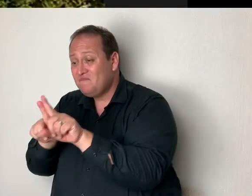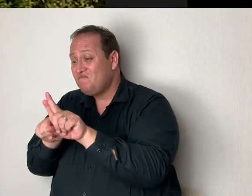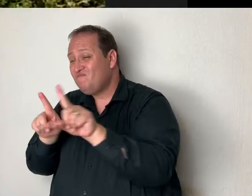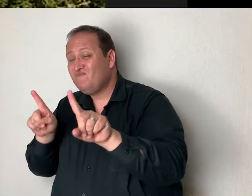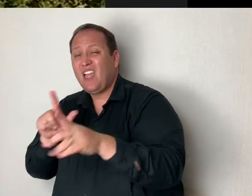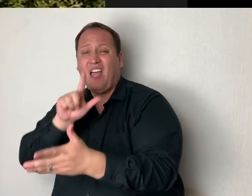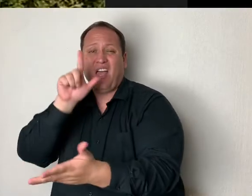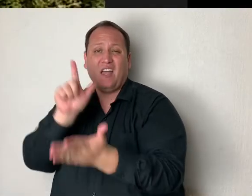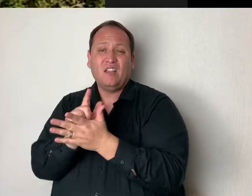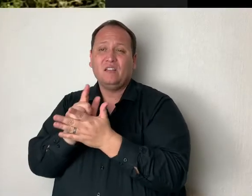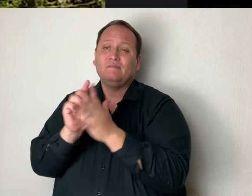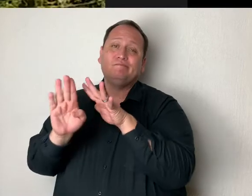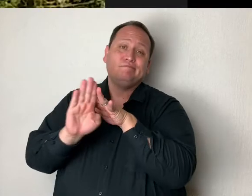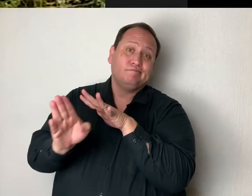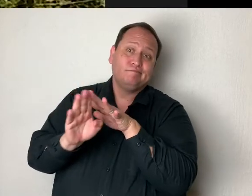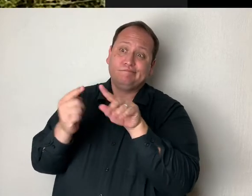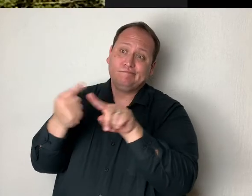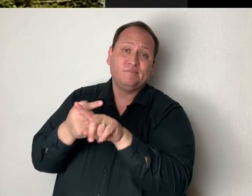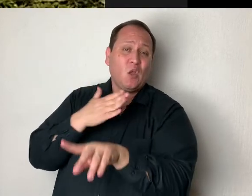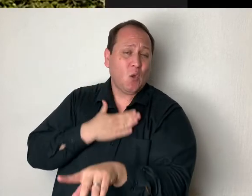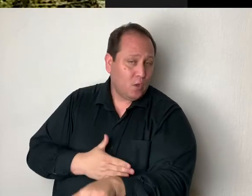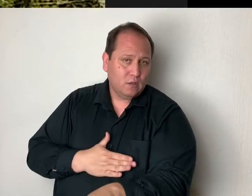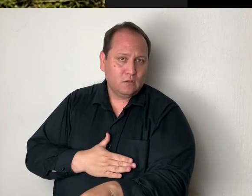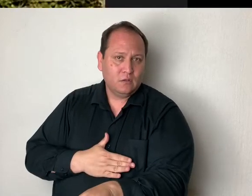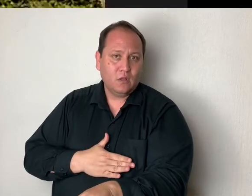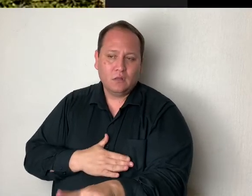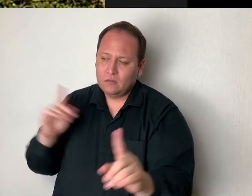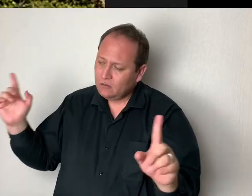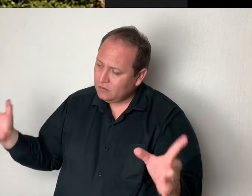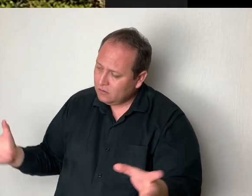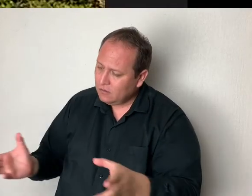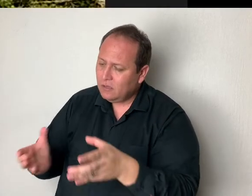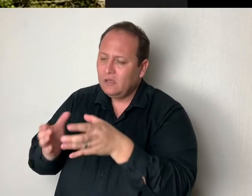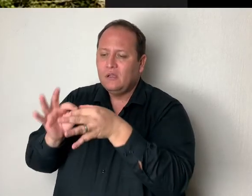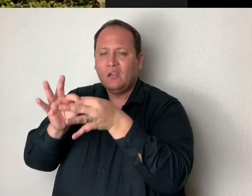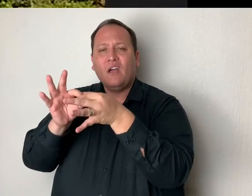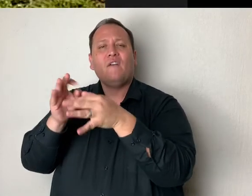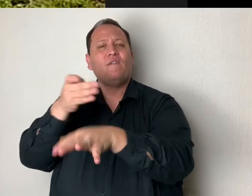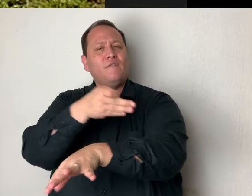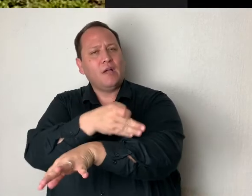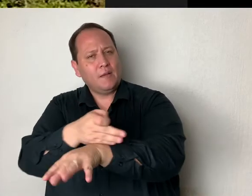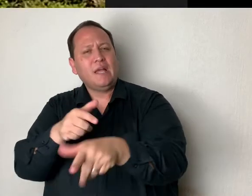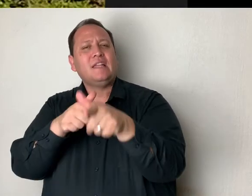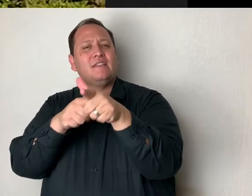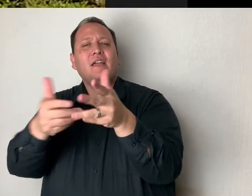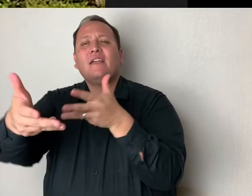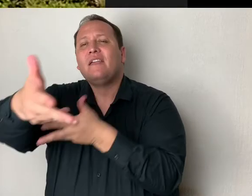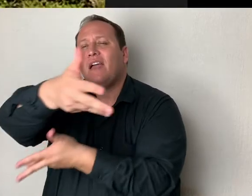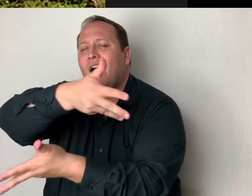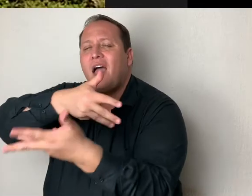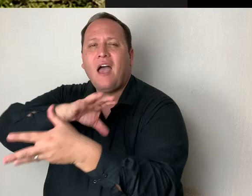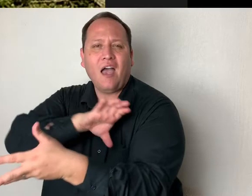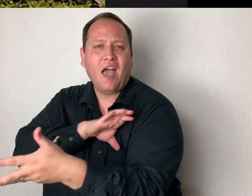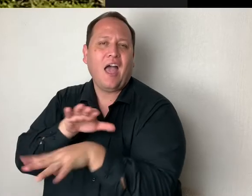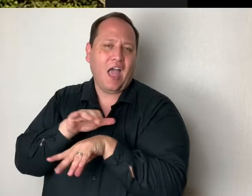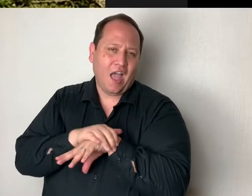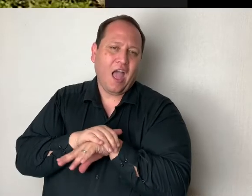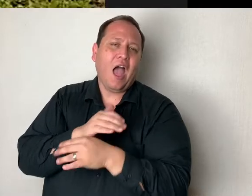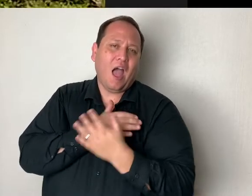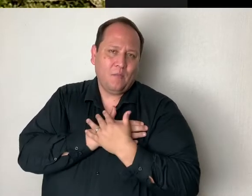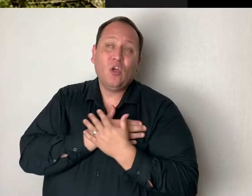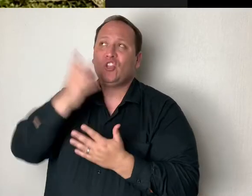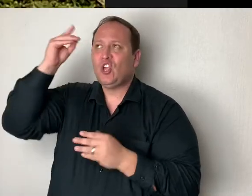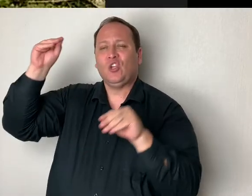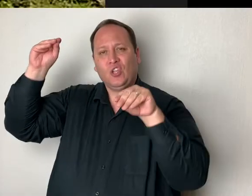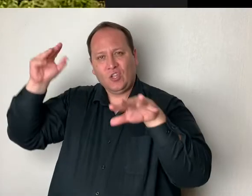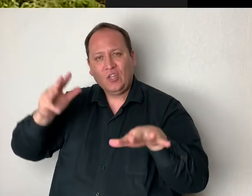migración, poder ser una familia, continuar con el amor y el cariño que el Espíritu de Dios ha instalado